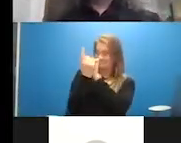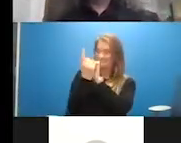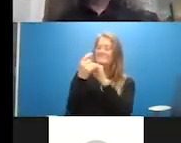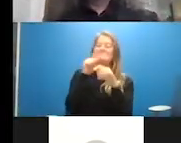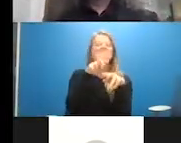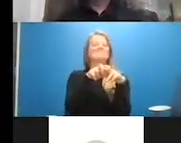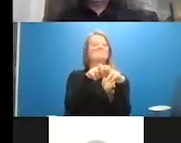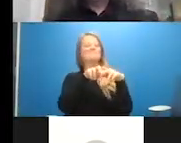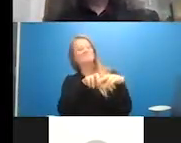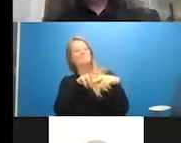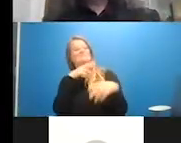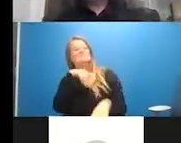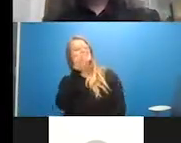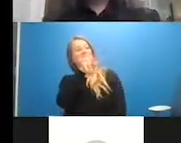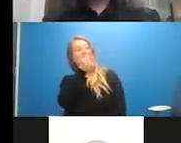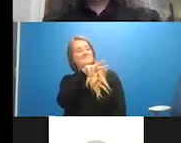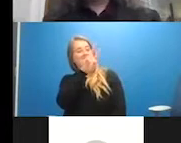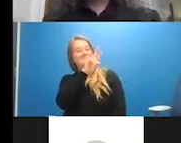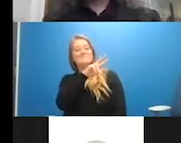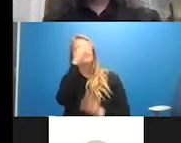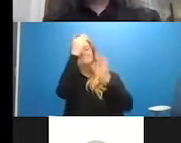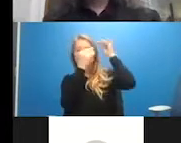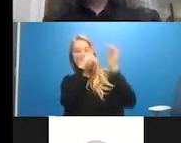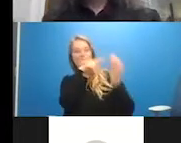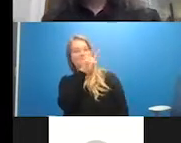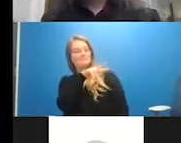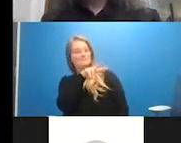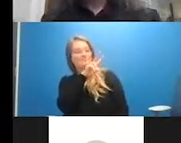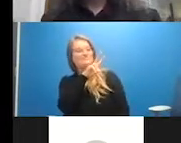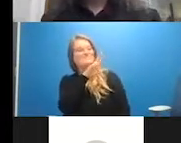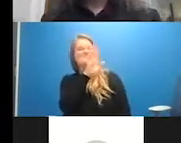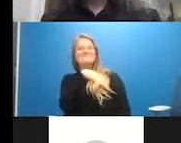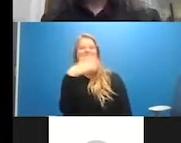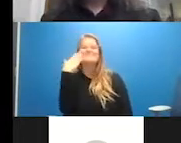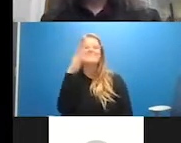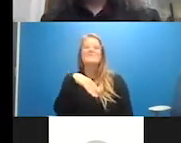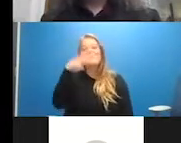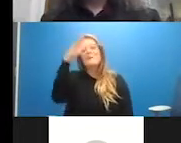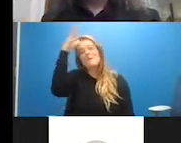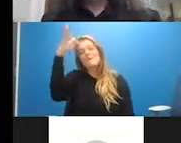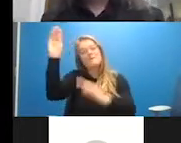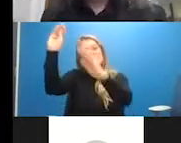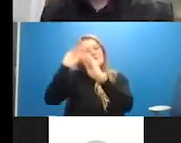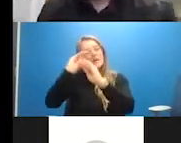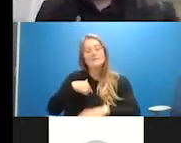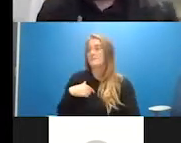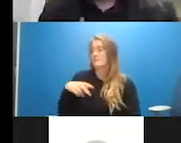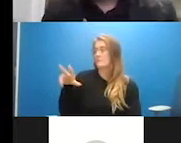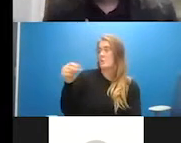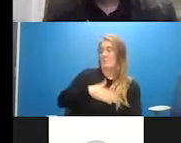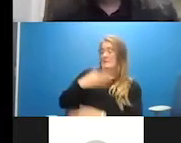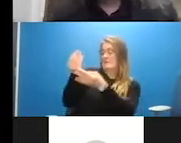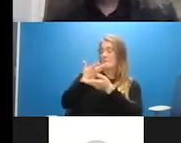chair and looked up at me from under his hat and said, "You know what my grandfather taught me?" And I said, no, please tell